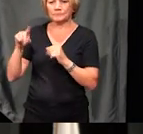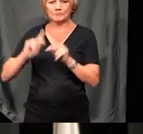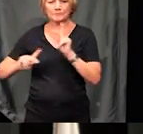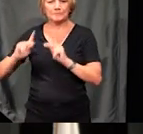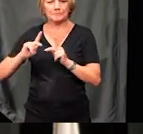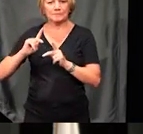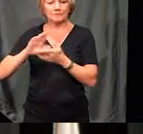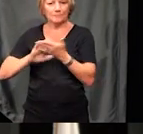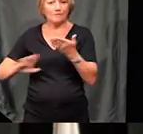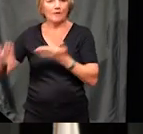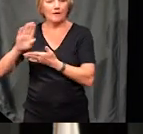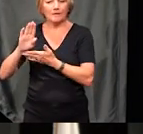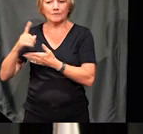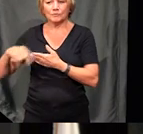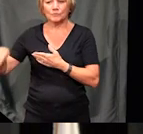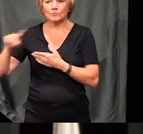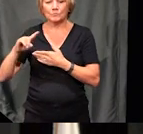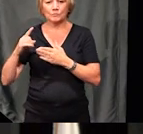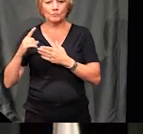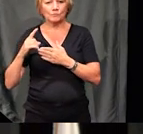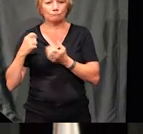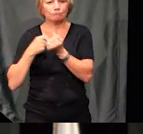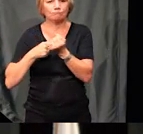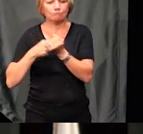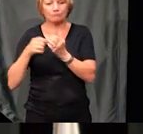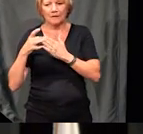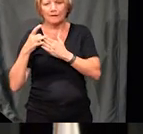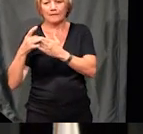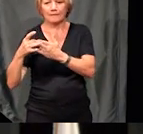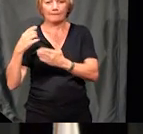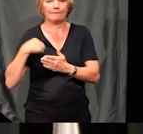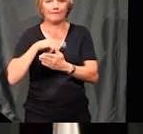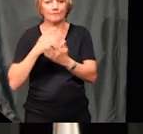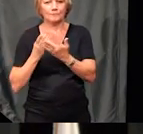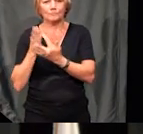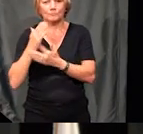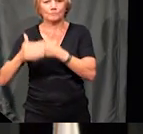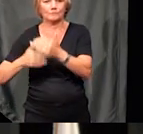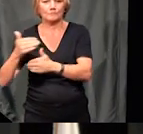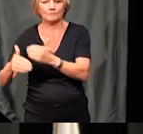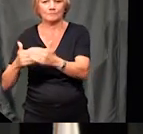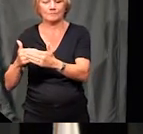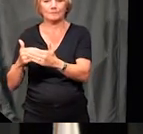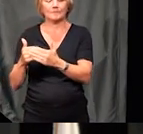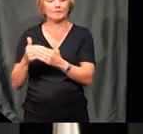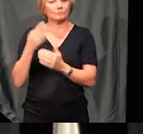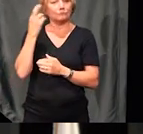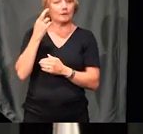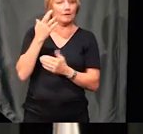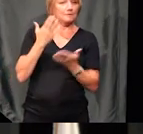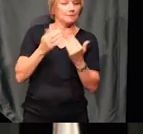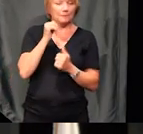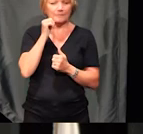who have paved the road before us. Whether you realize or not, there were